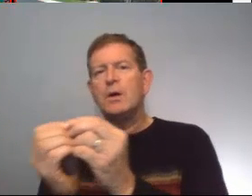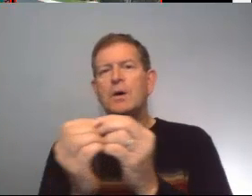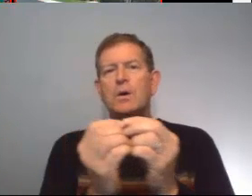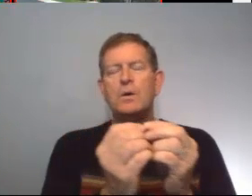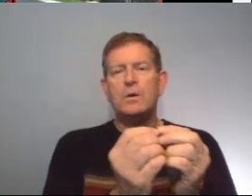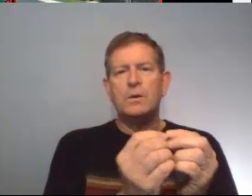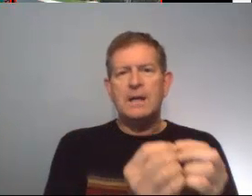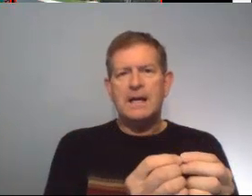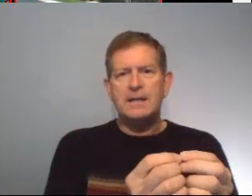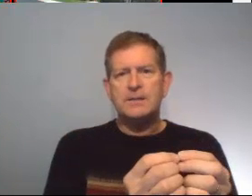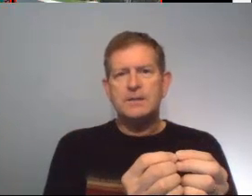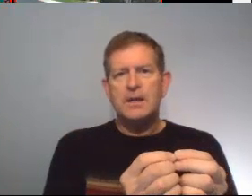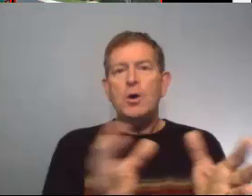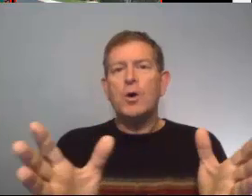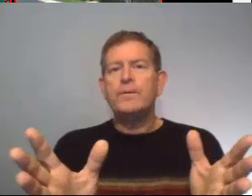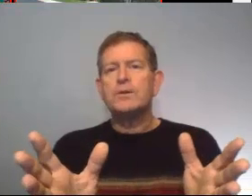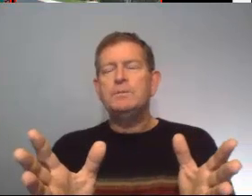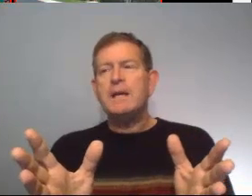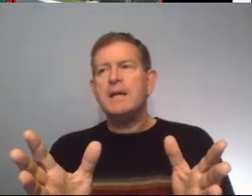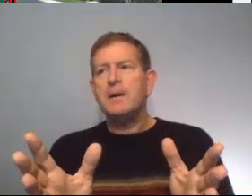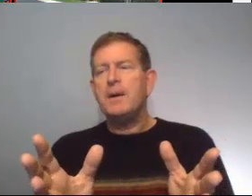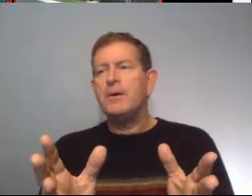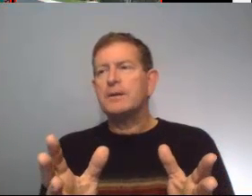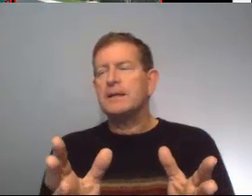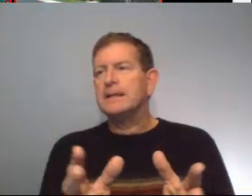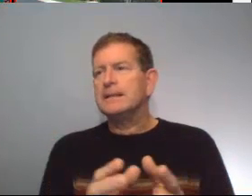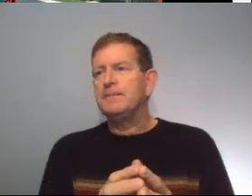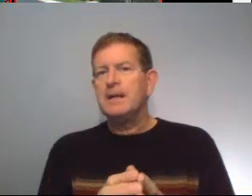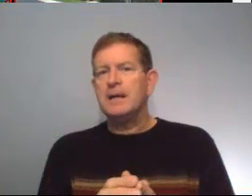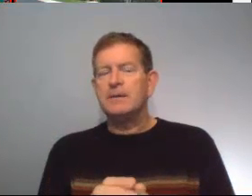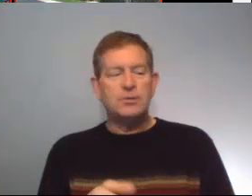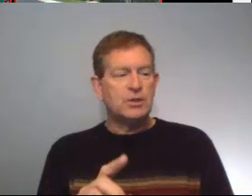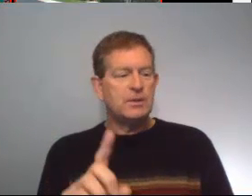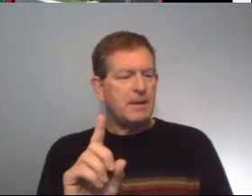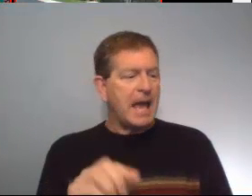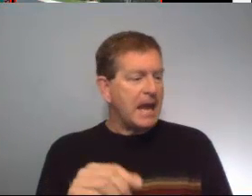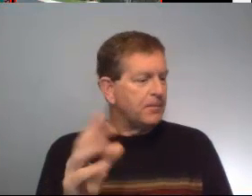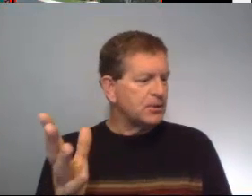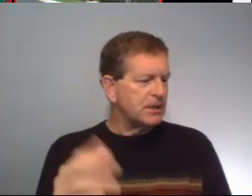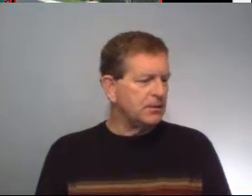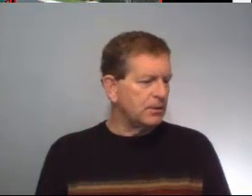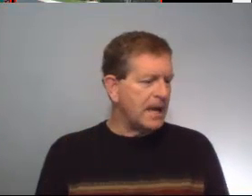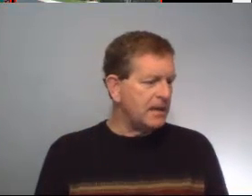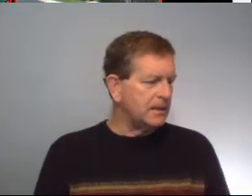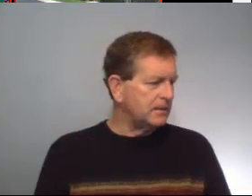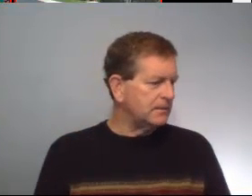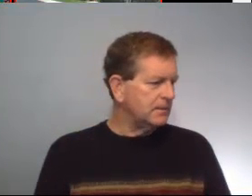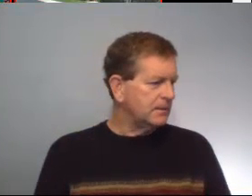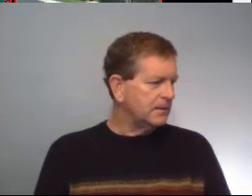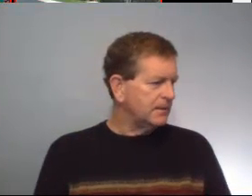los or las? Or if you're speaking about just a particular,